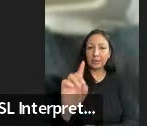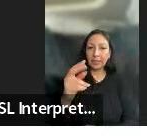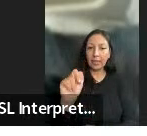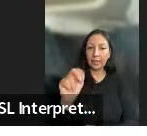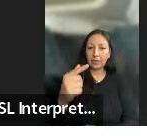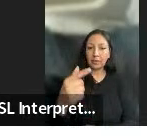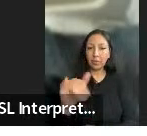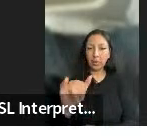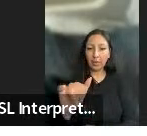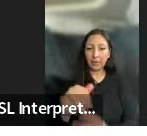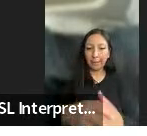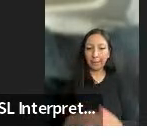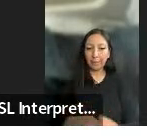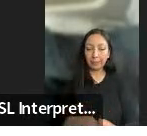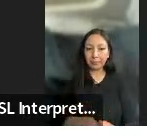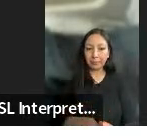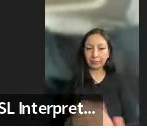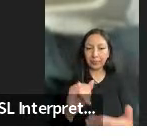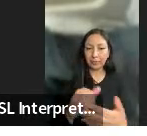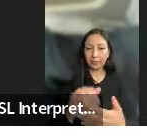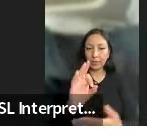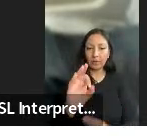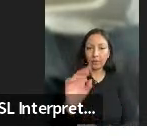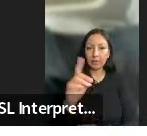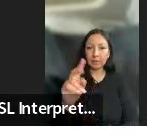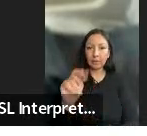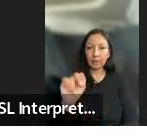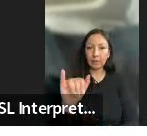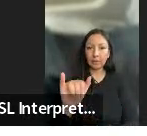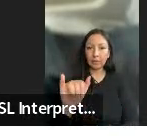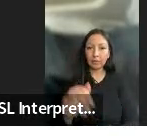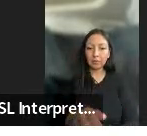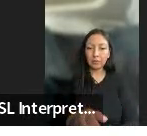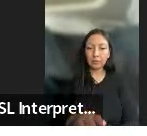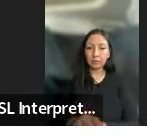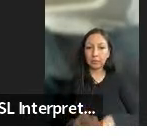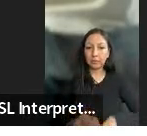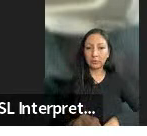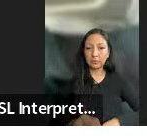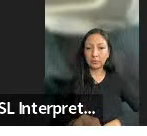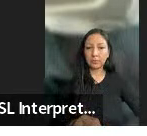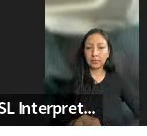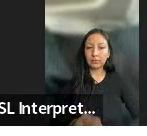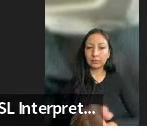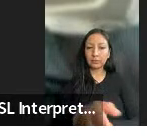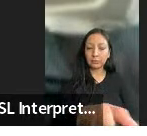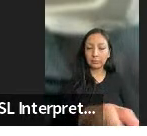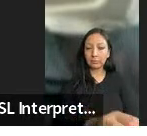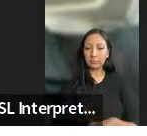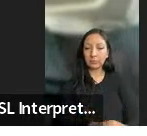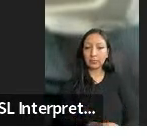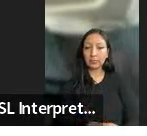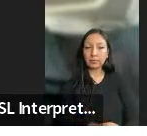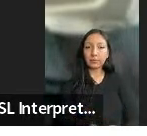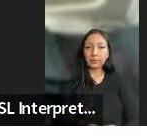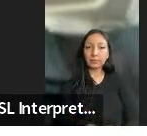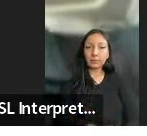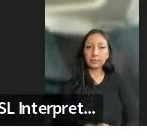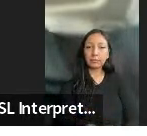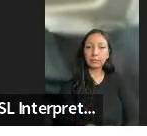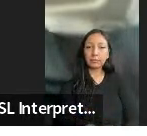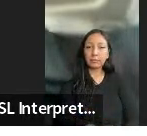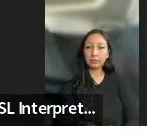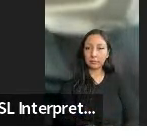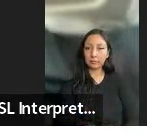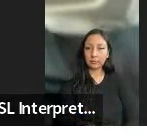topic. FDNY is increasingly permitting under fire code small energy storage installations